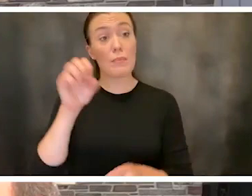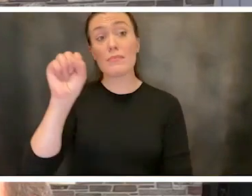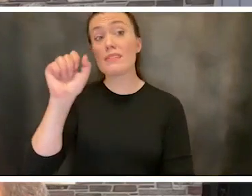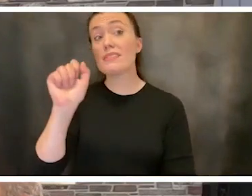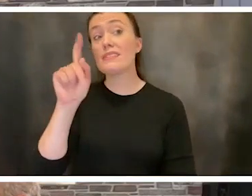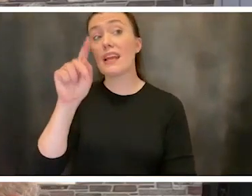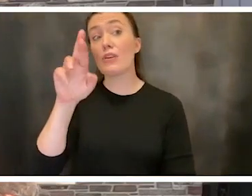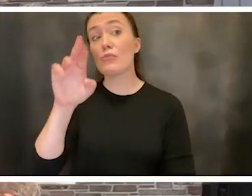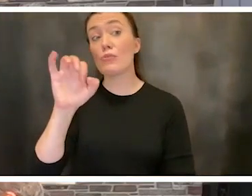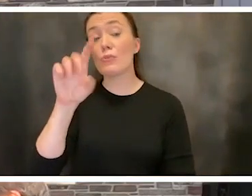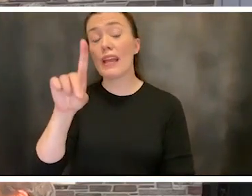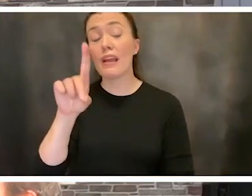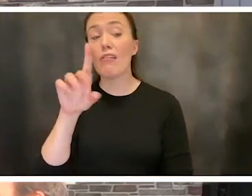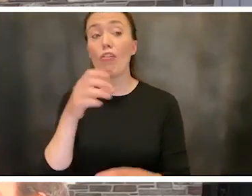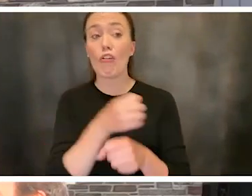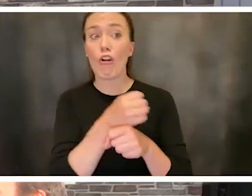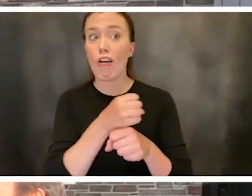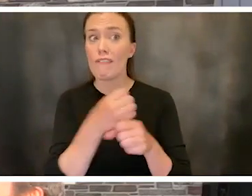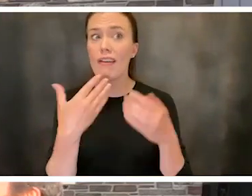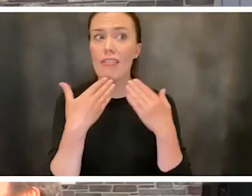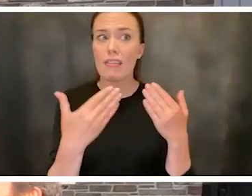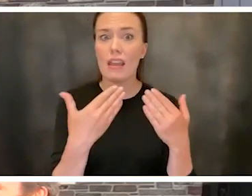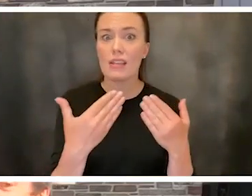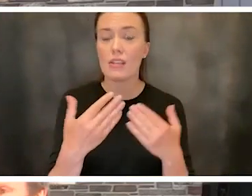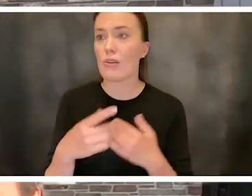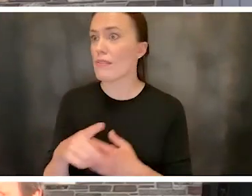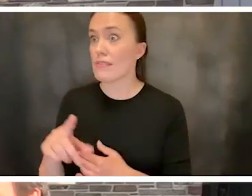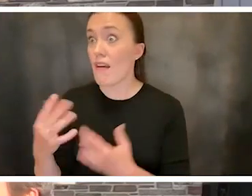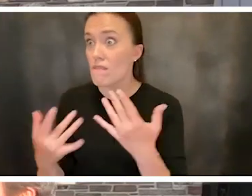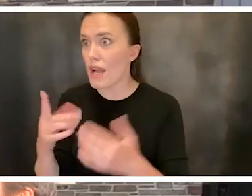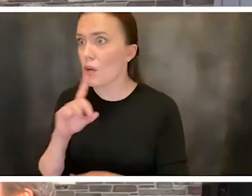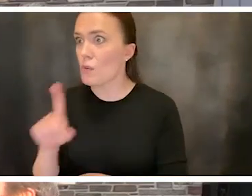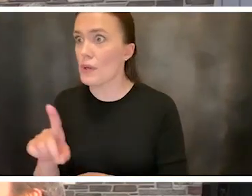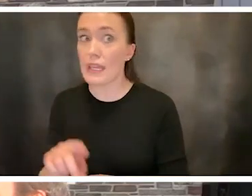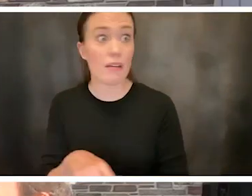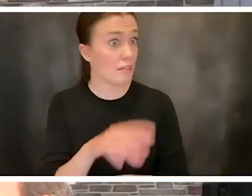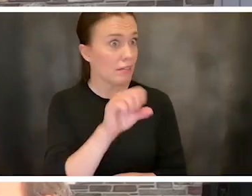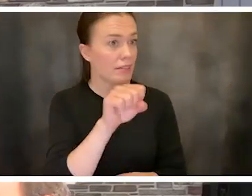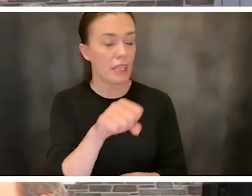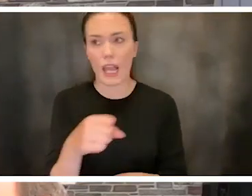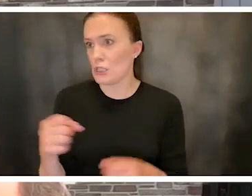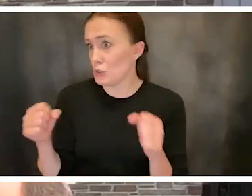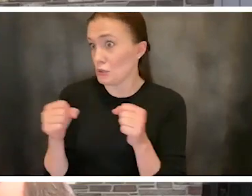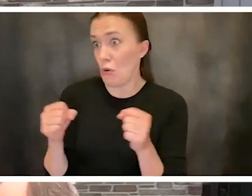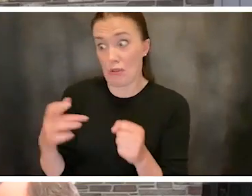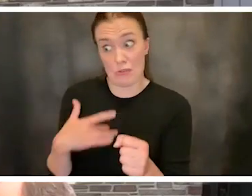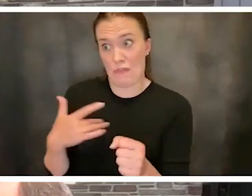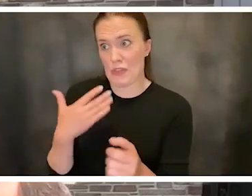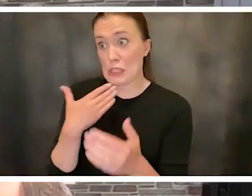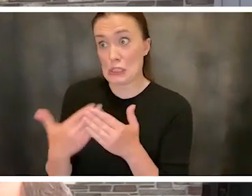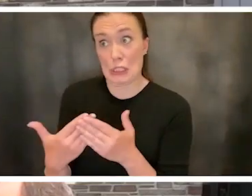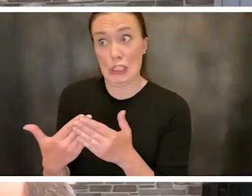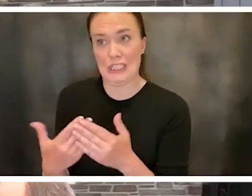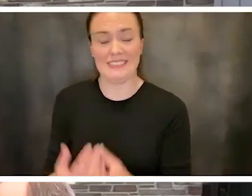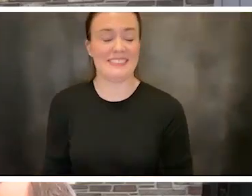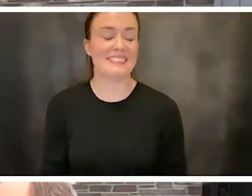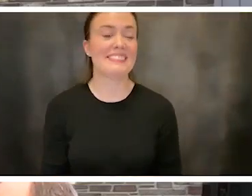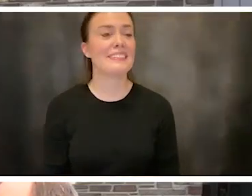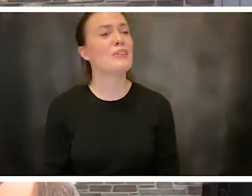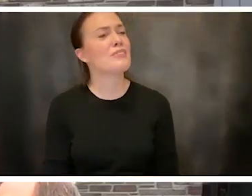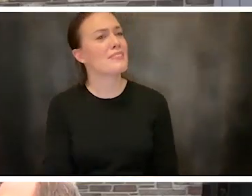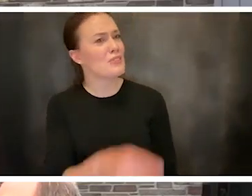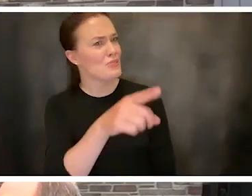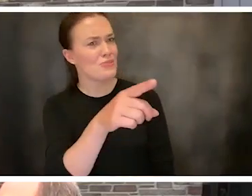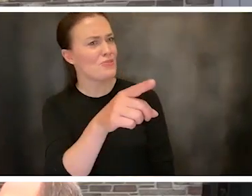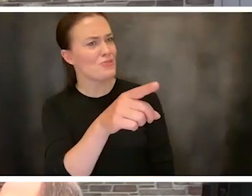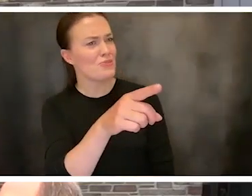Coffee. Thank you so much. I know. I know. It's, so it's people know it's real. It really is chilly. I know. So that feels it's good. Really kicking out some heat. So, Jon,